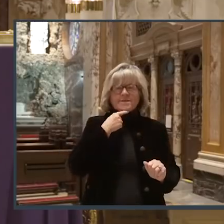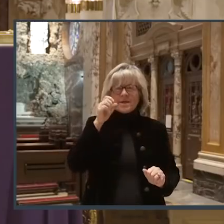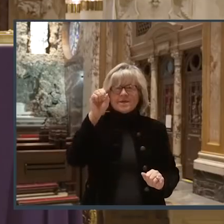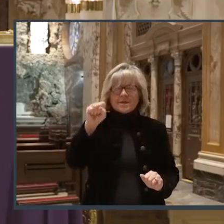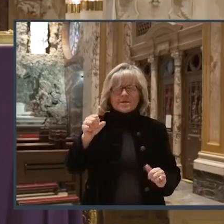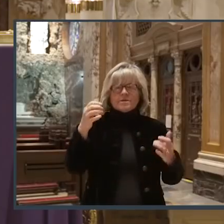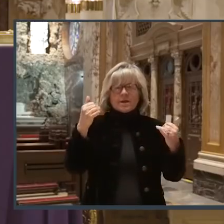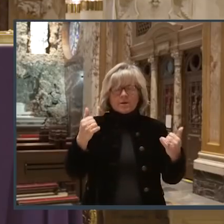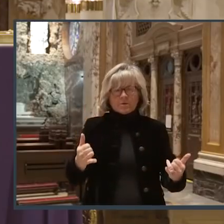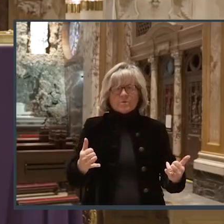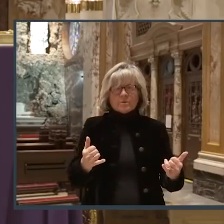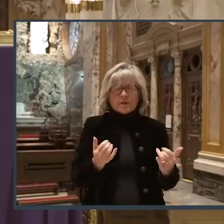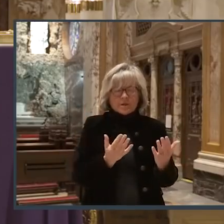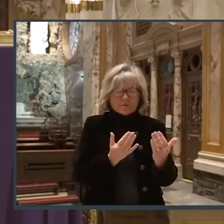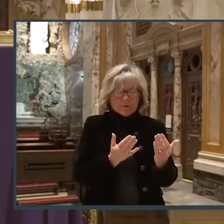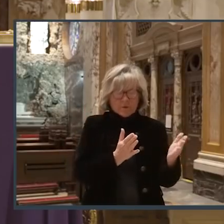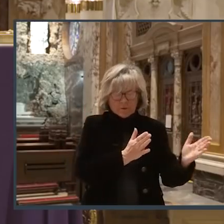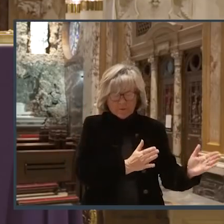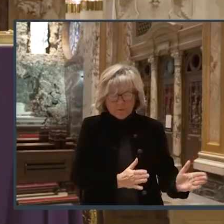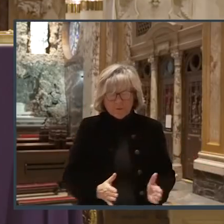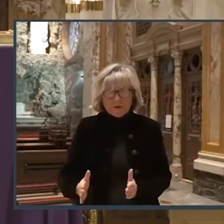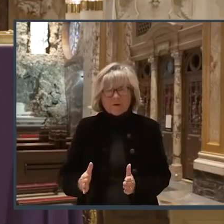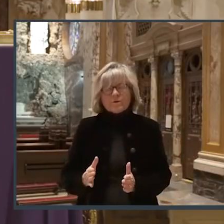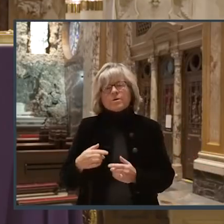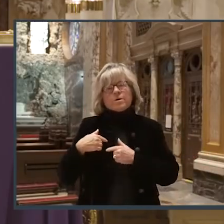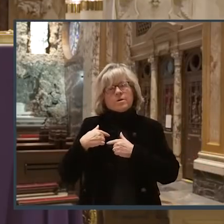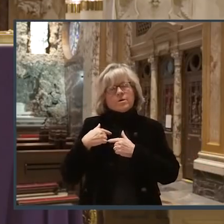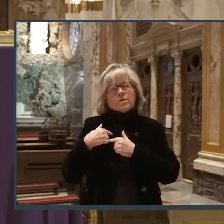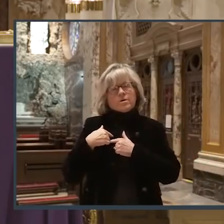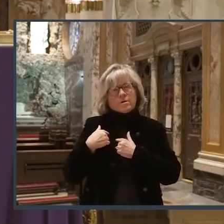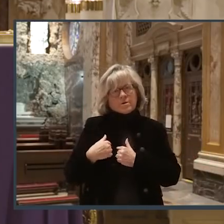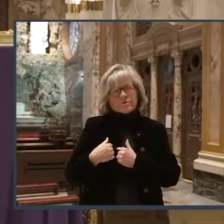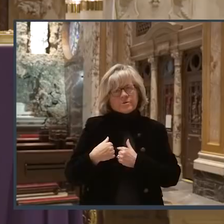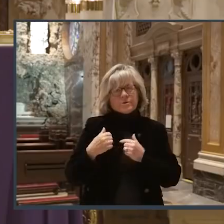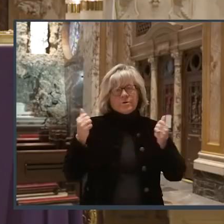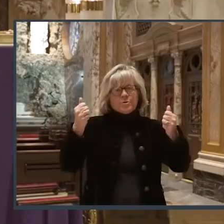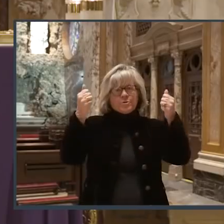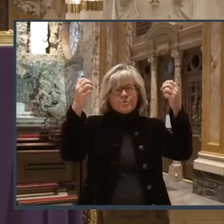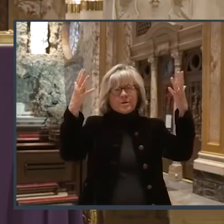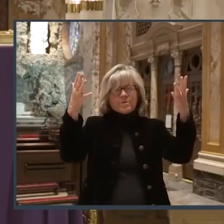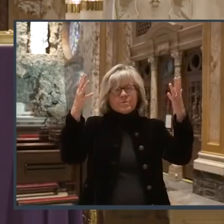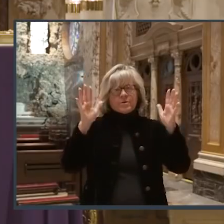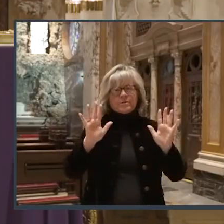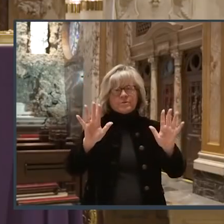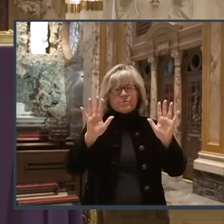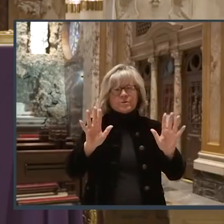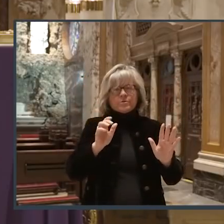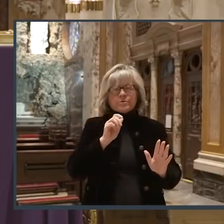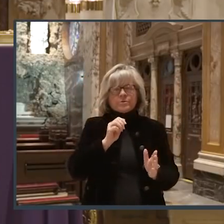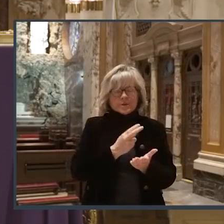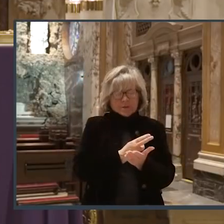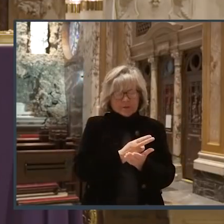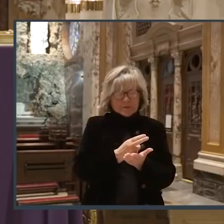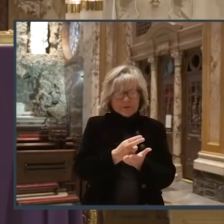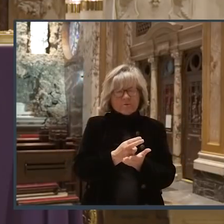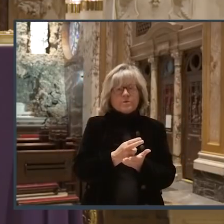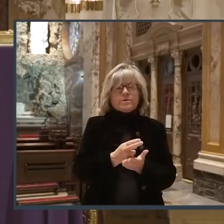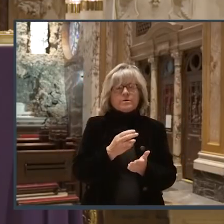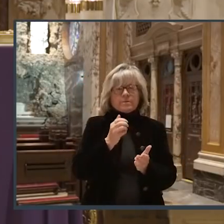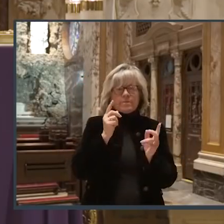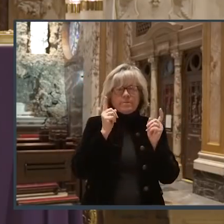us pause to truly prepare our hearts to celebrate these wondrous and sacred mysteries.